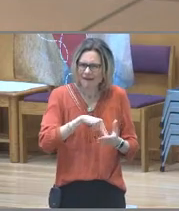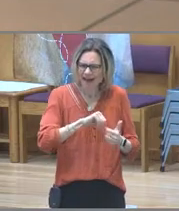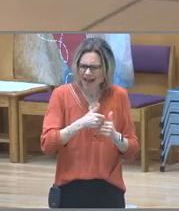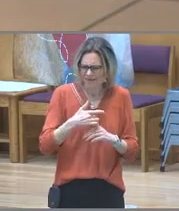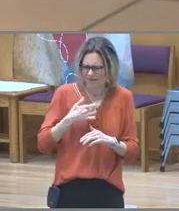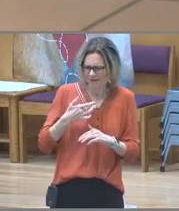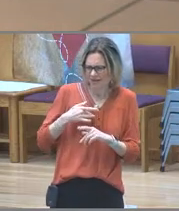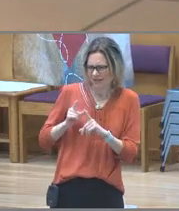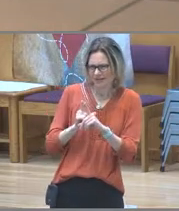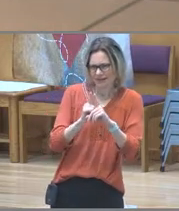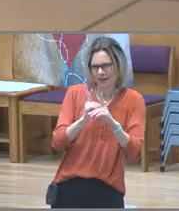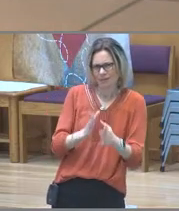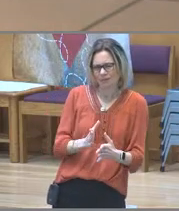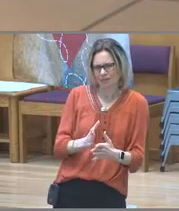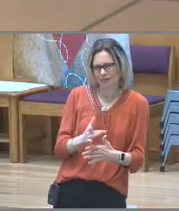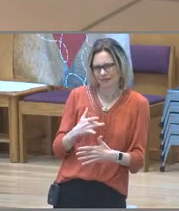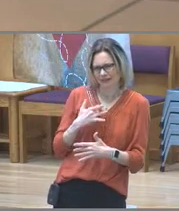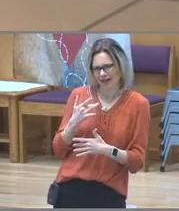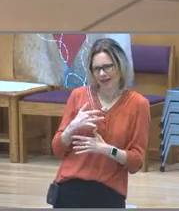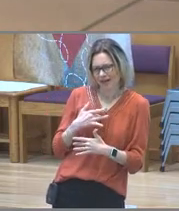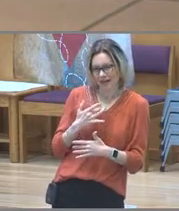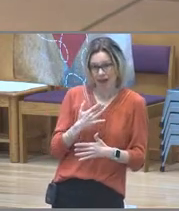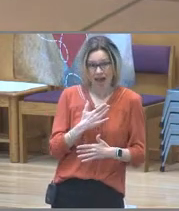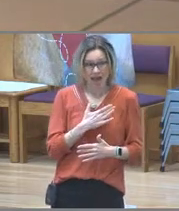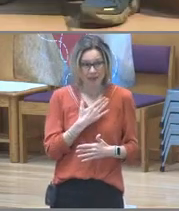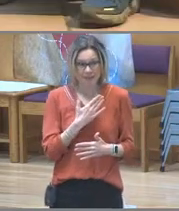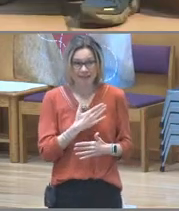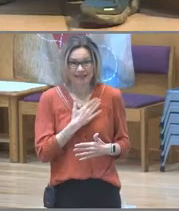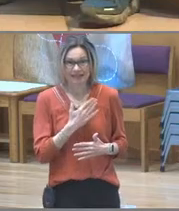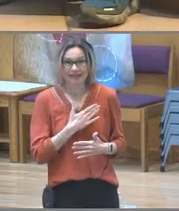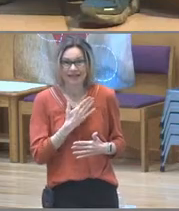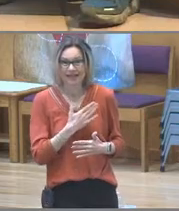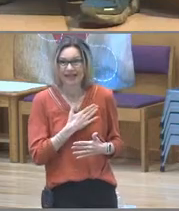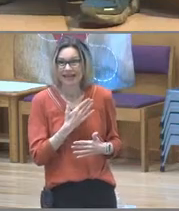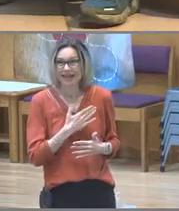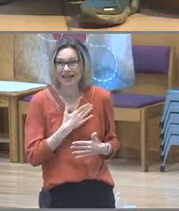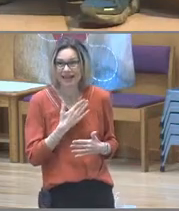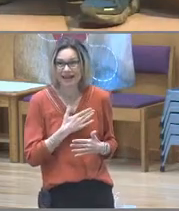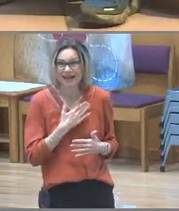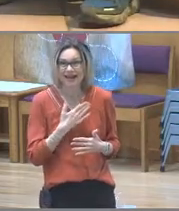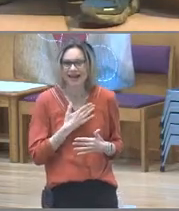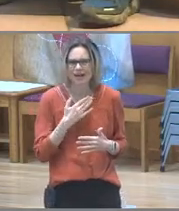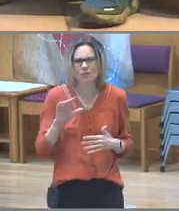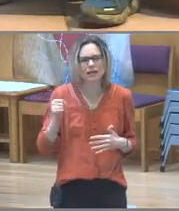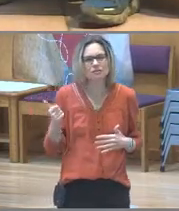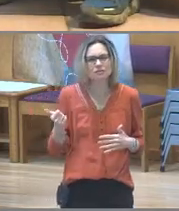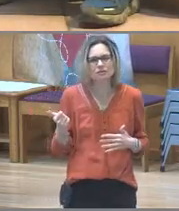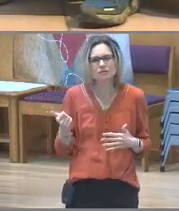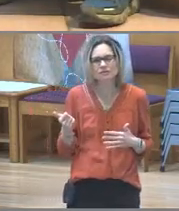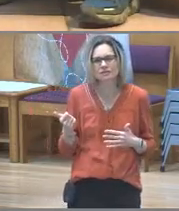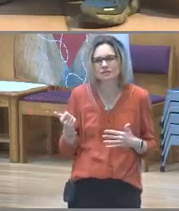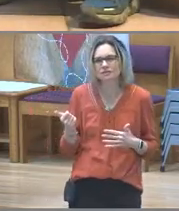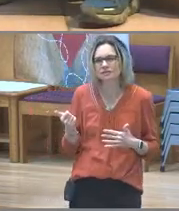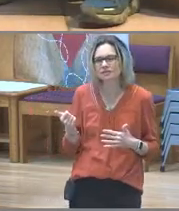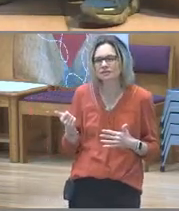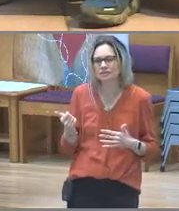felt? Were they happy? What's that? Happy? What else?